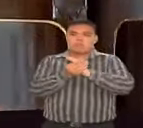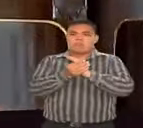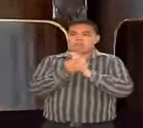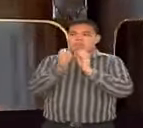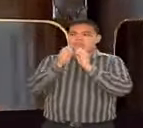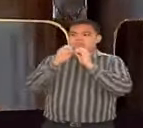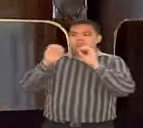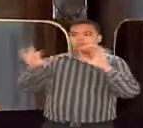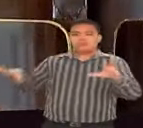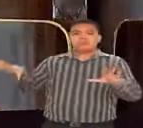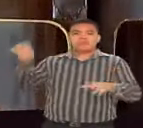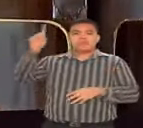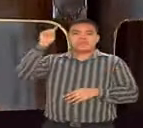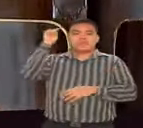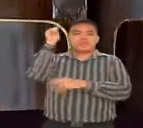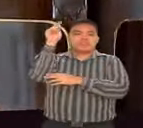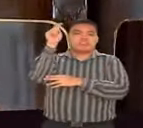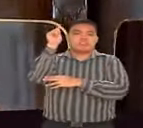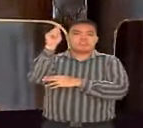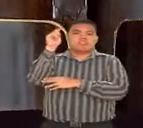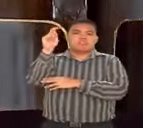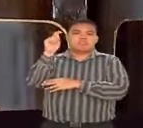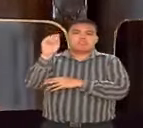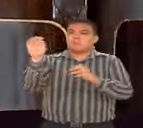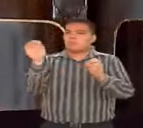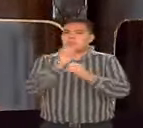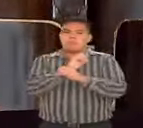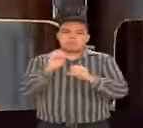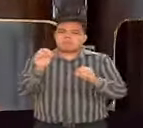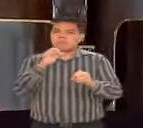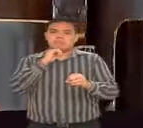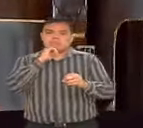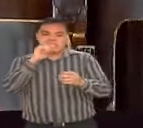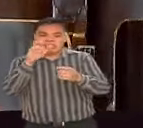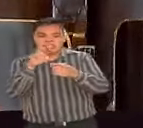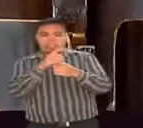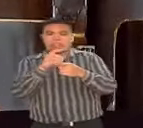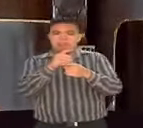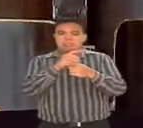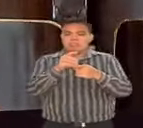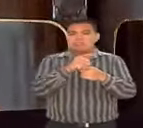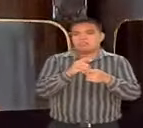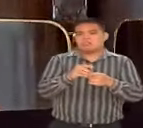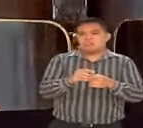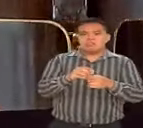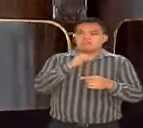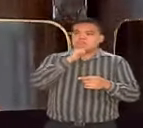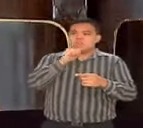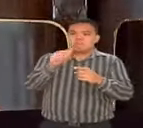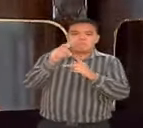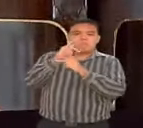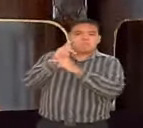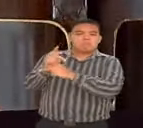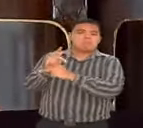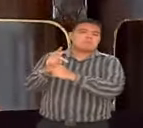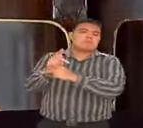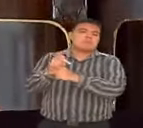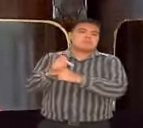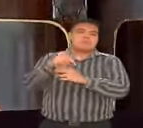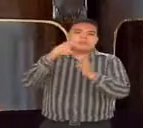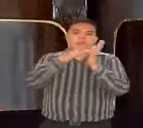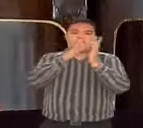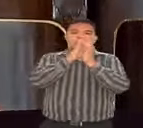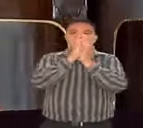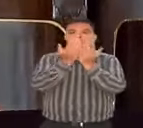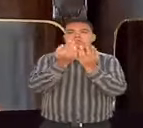pawala sa atong testimony kay wala ta naging discipline. Cautious.